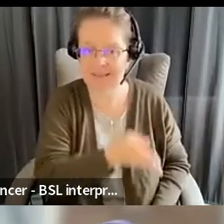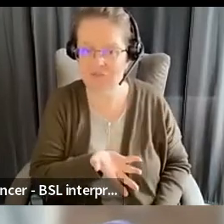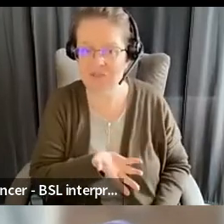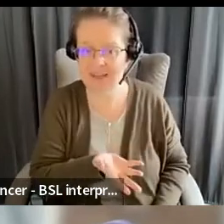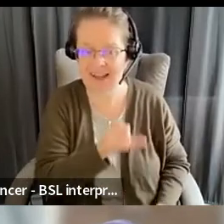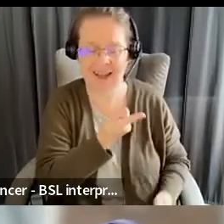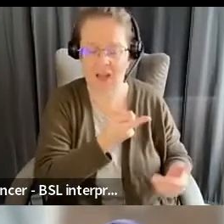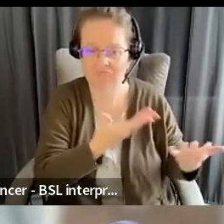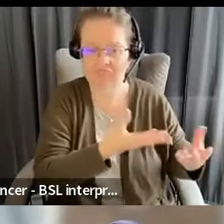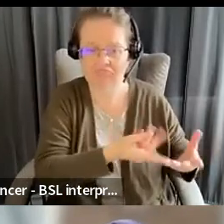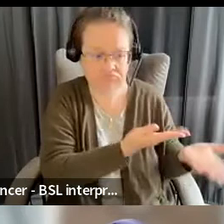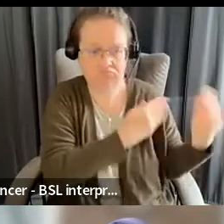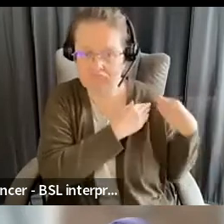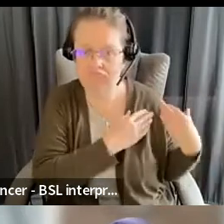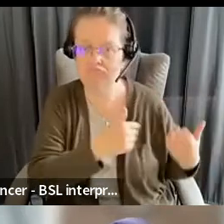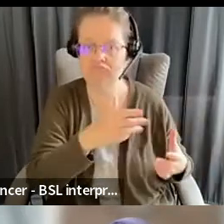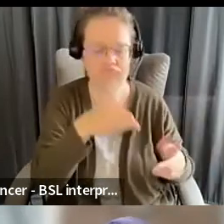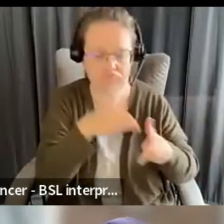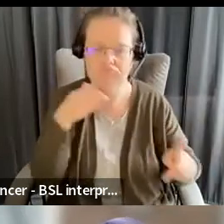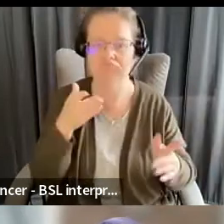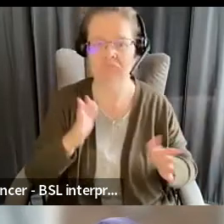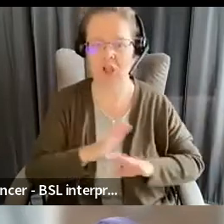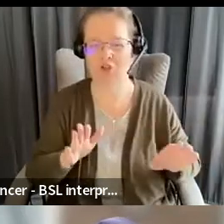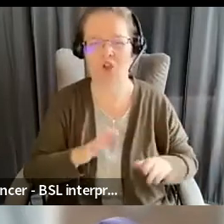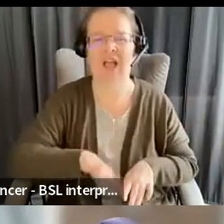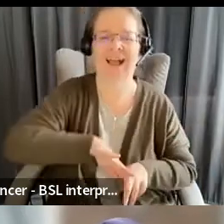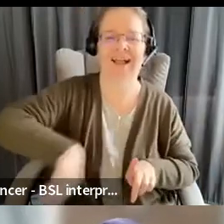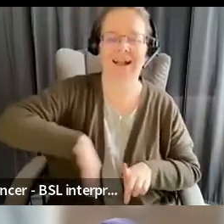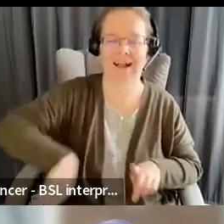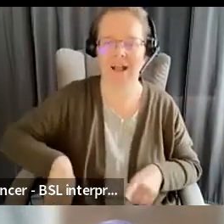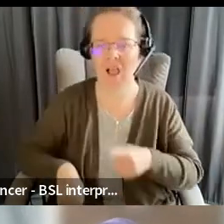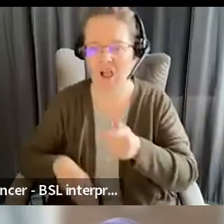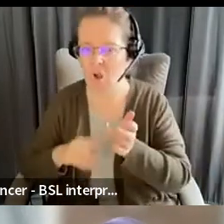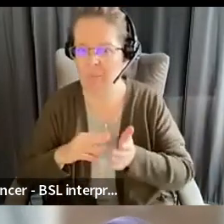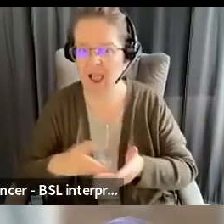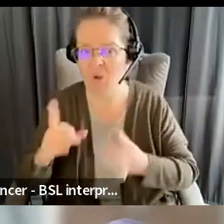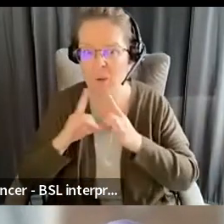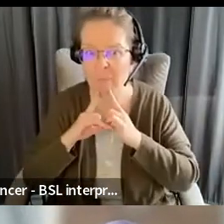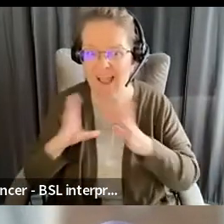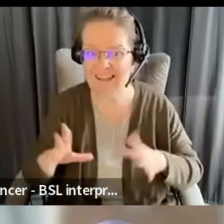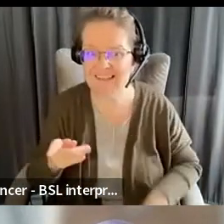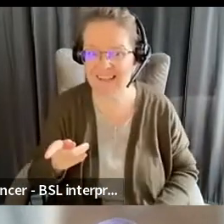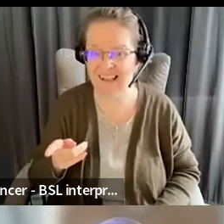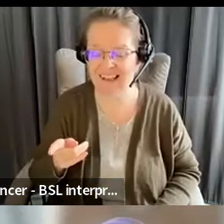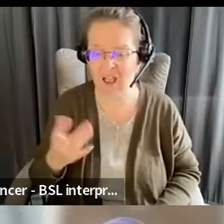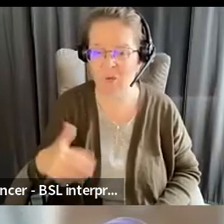acknowledged. So that's kind of my experience and my story. And that's really, really amazing that